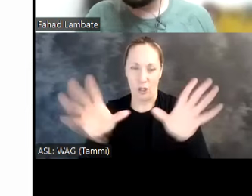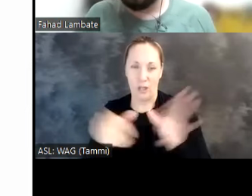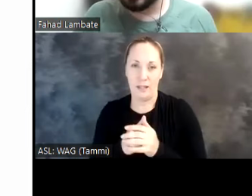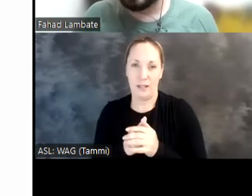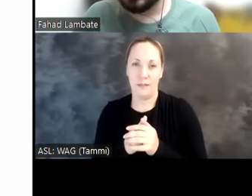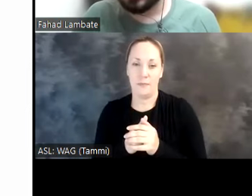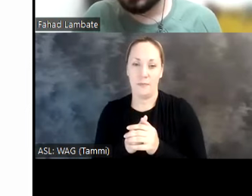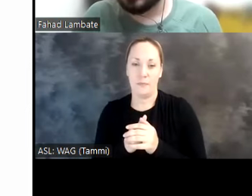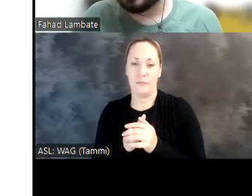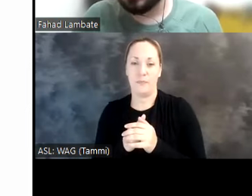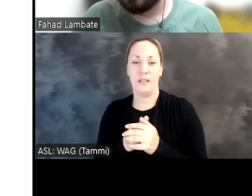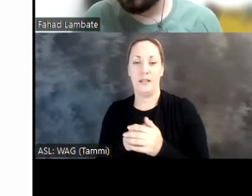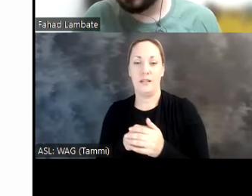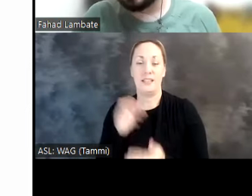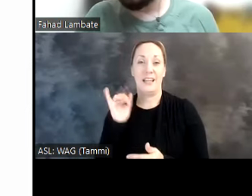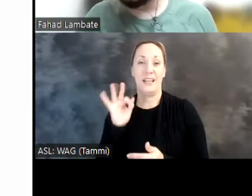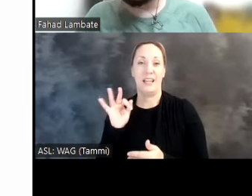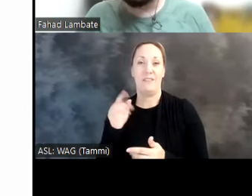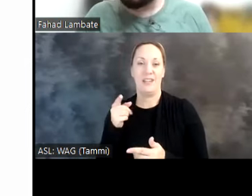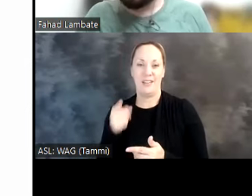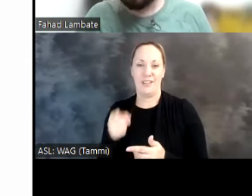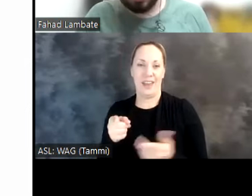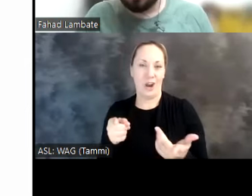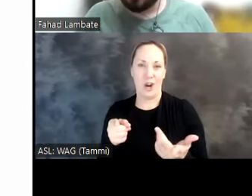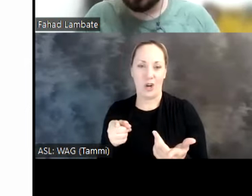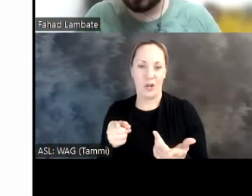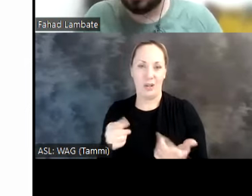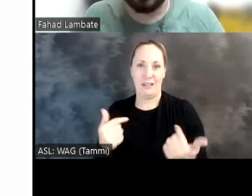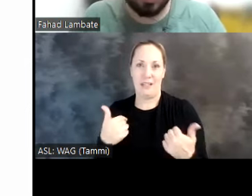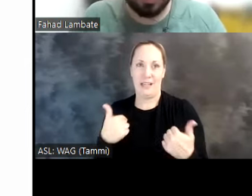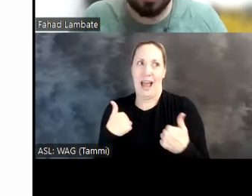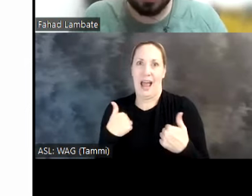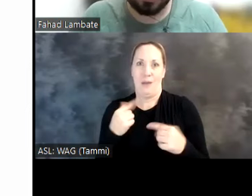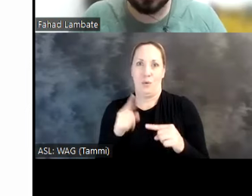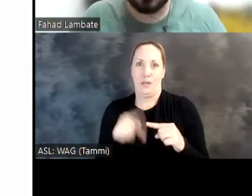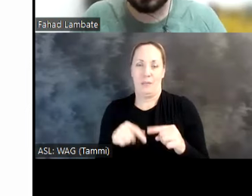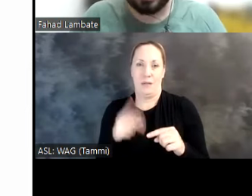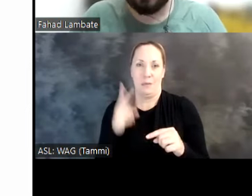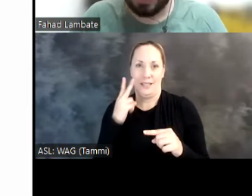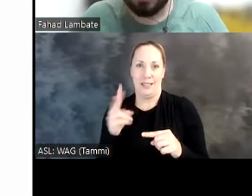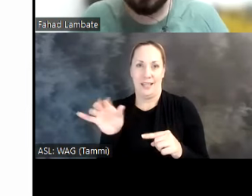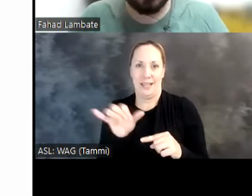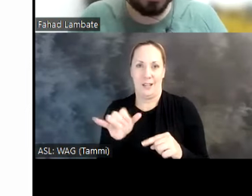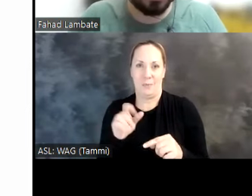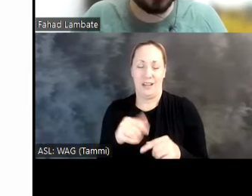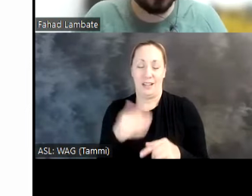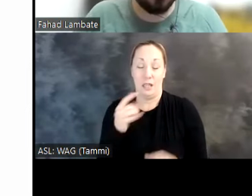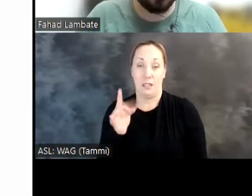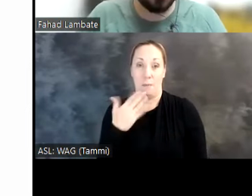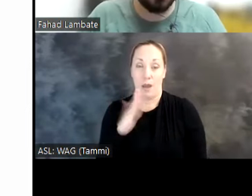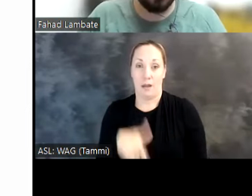such focus indicator is there on the page, even I won't be able to see, because it's that bad.